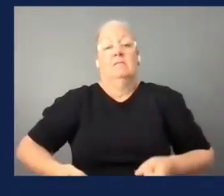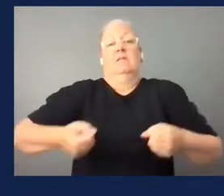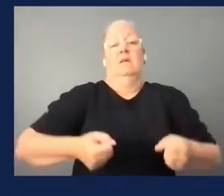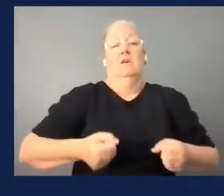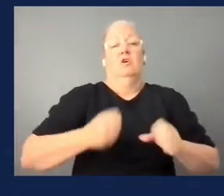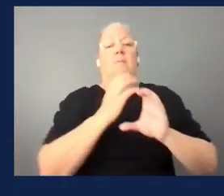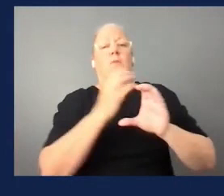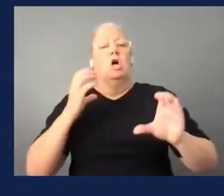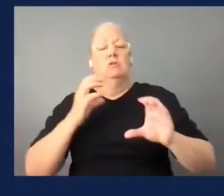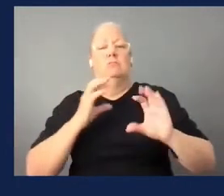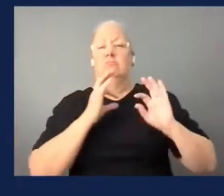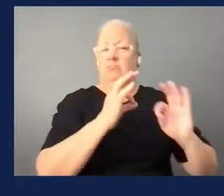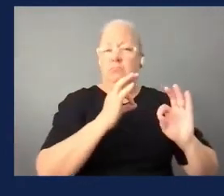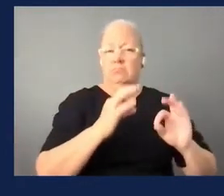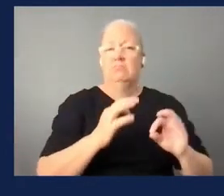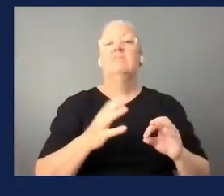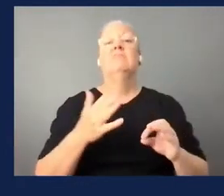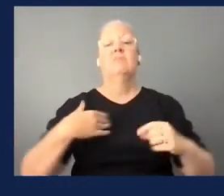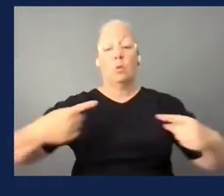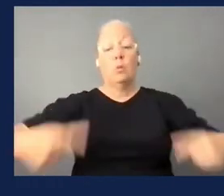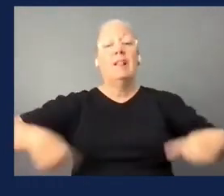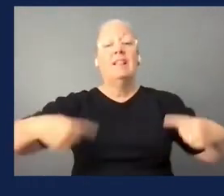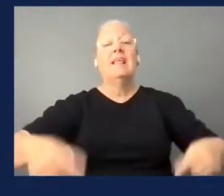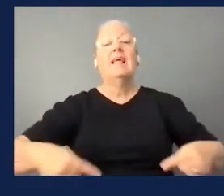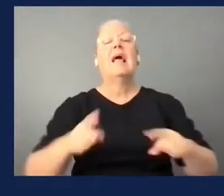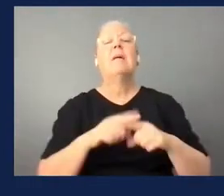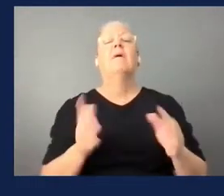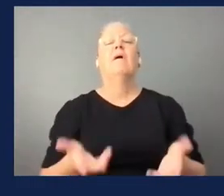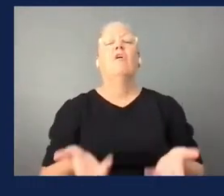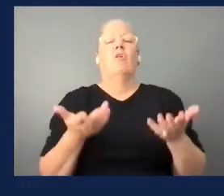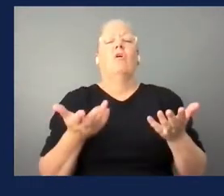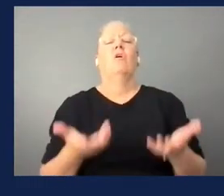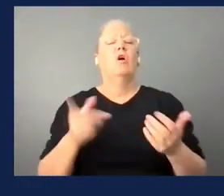is very light, so that's basically then for the cargo.